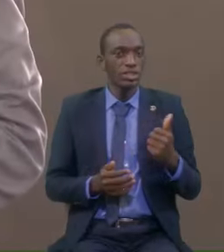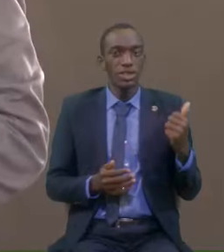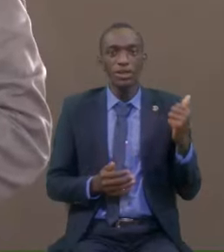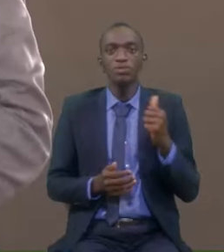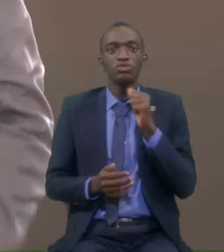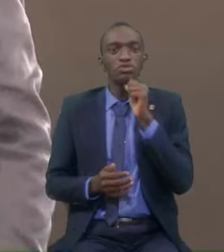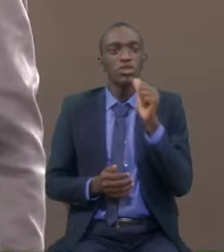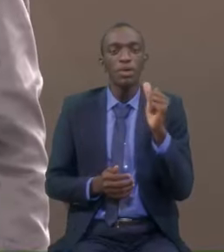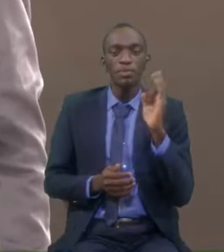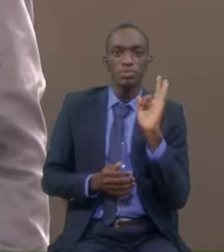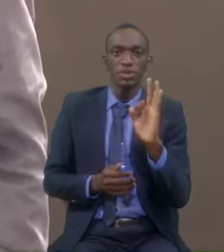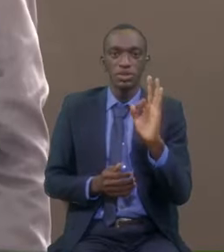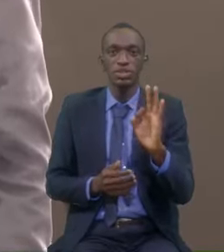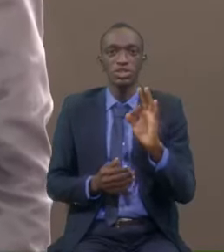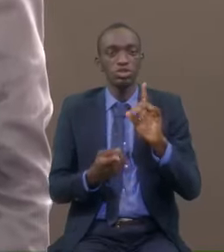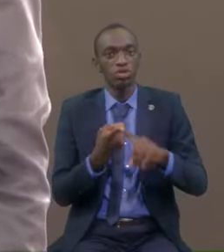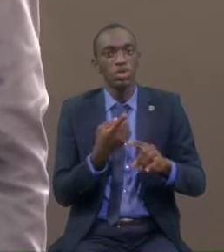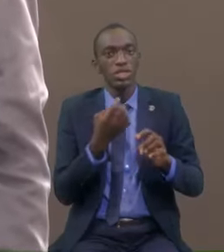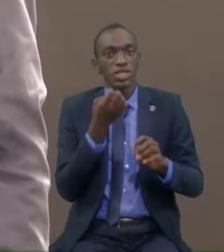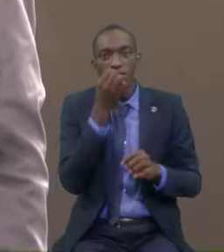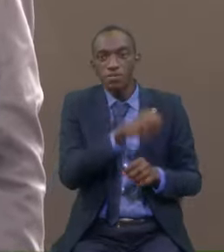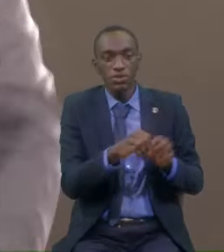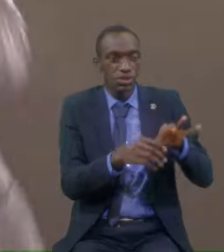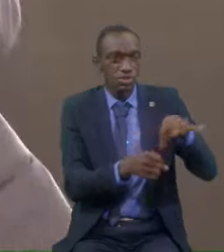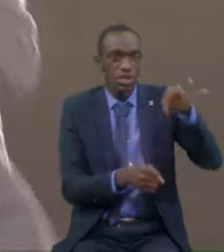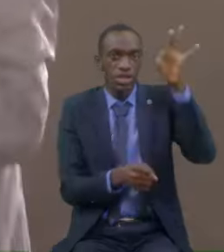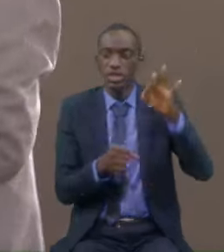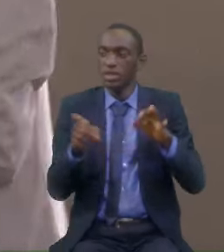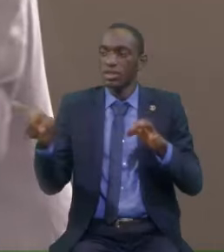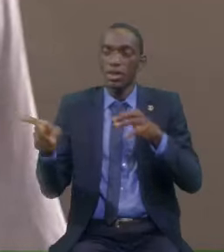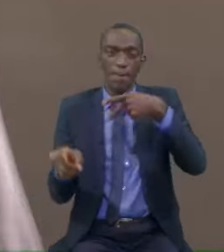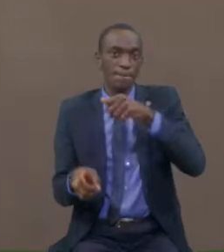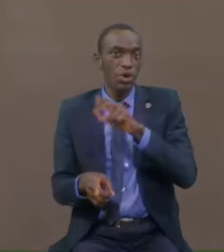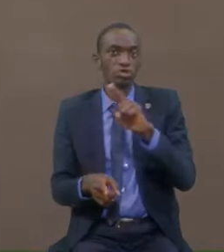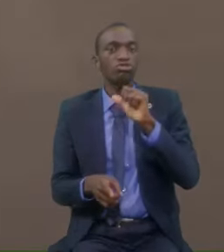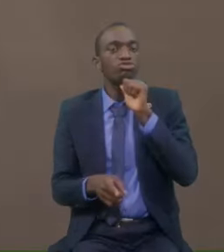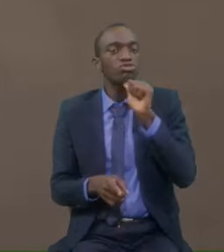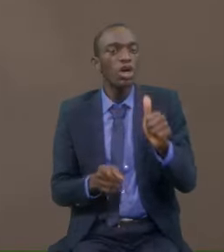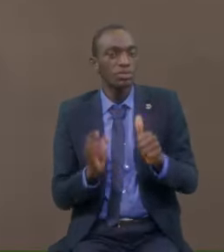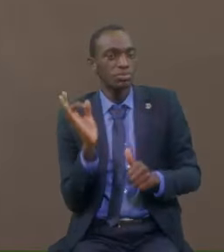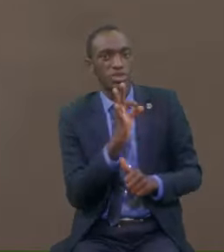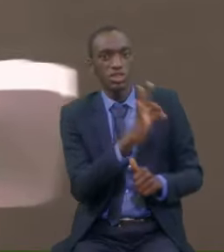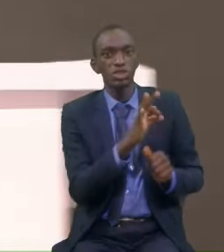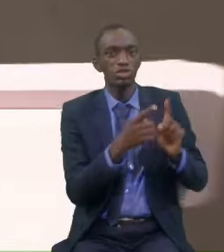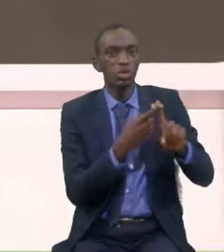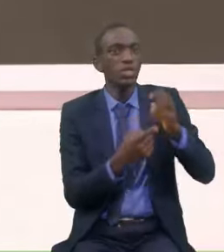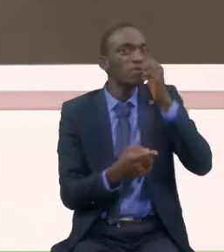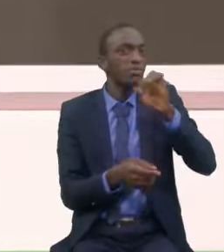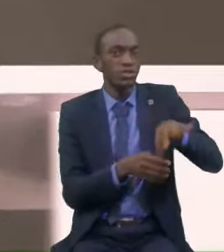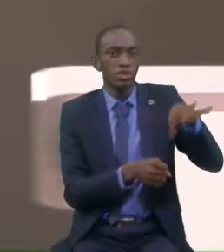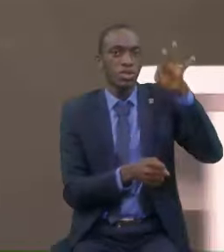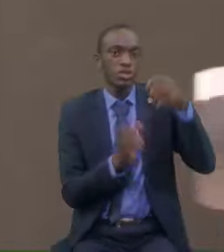them the way of salvation. And Paul was not in line,